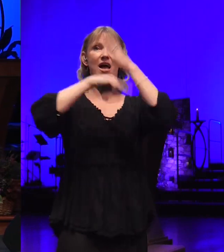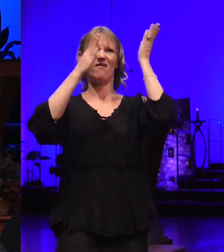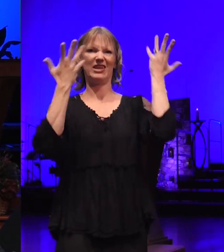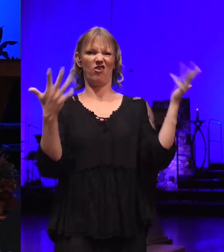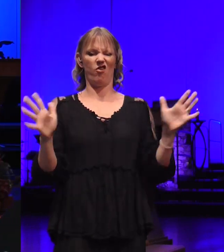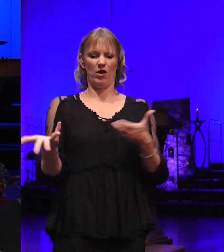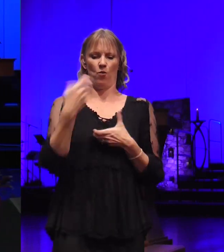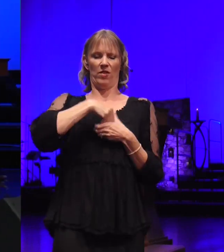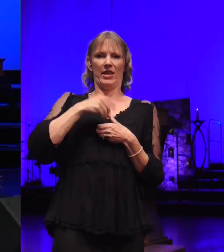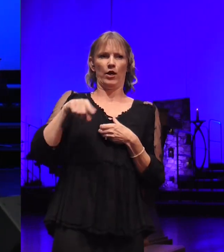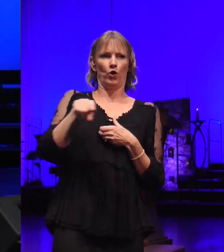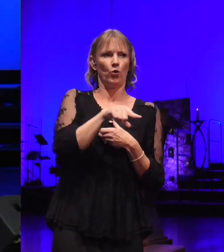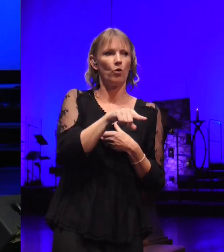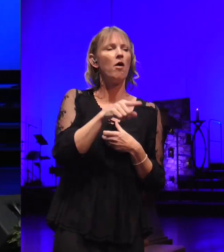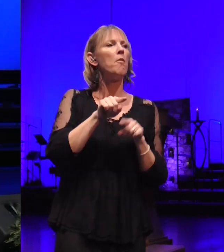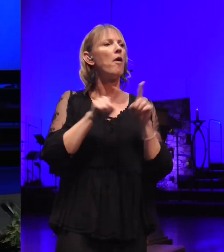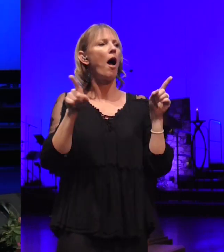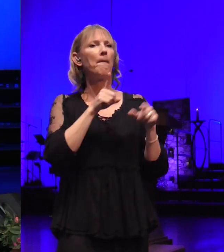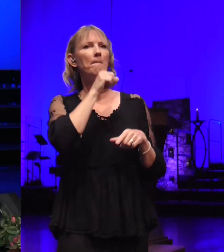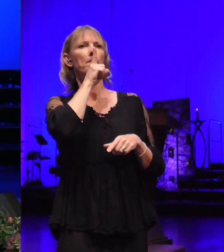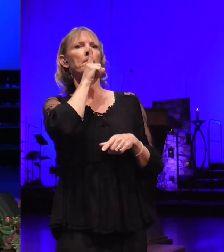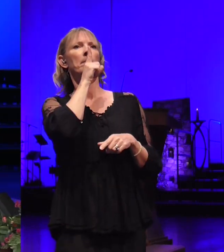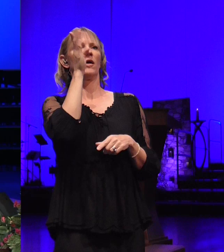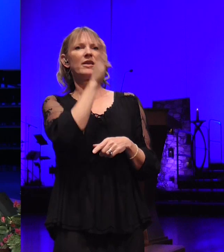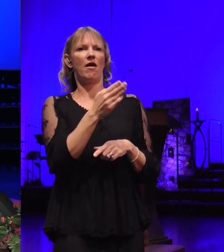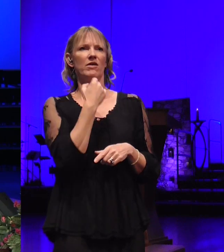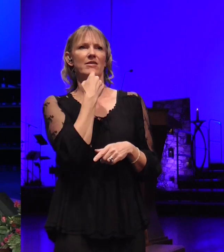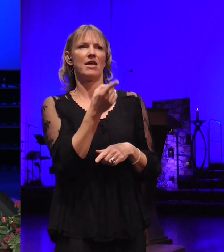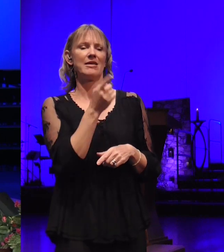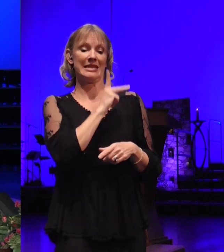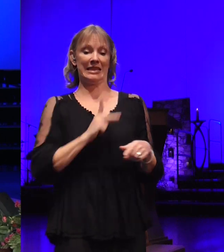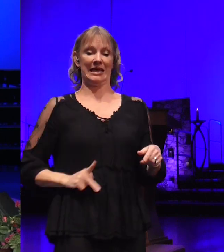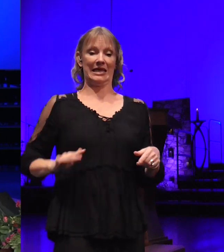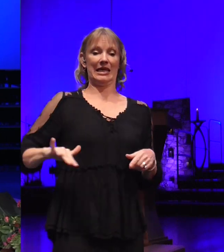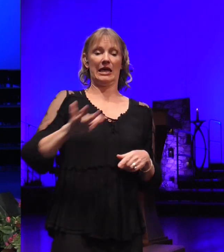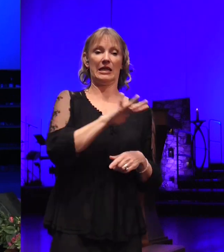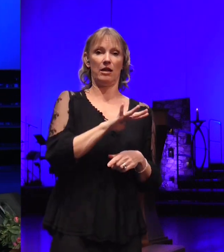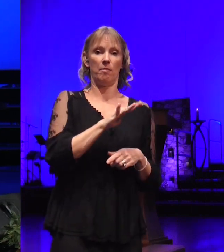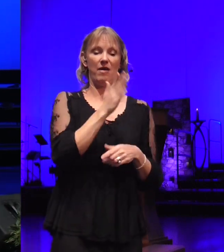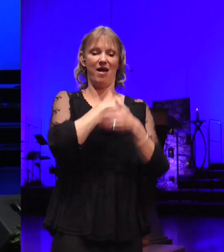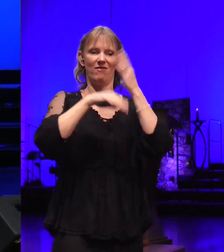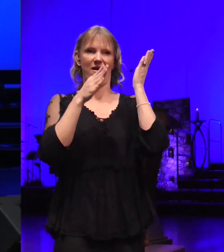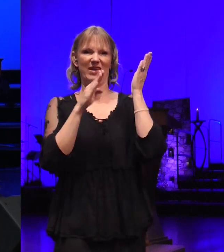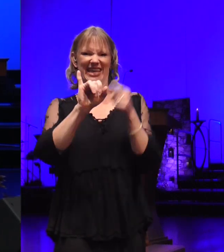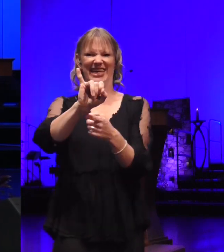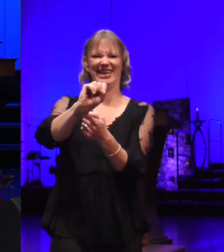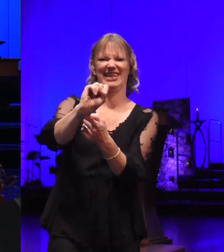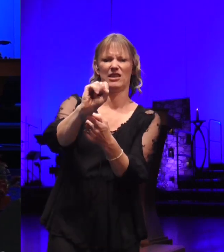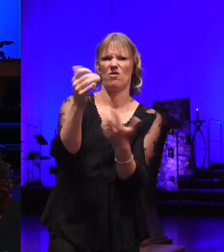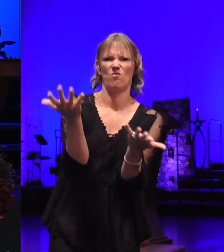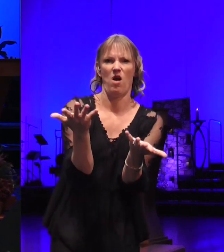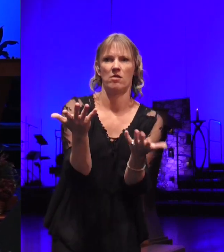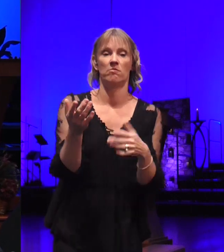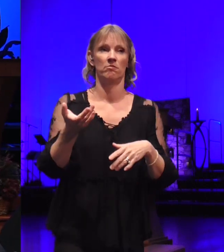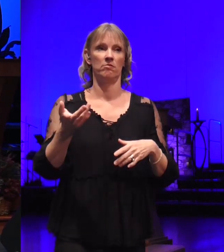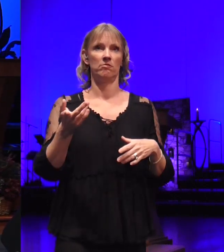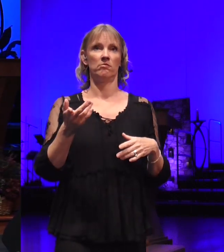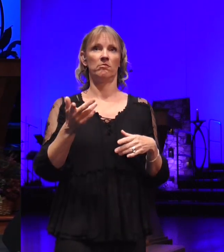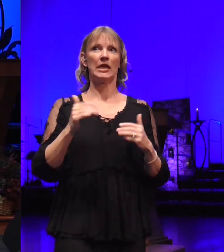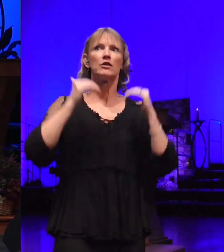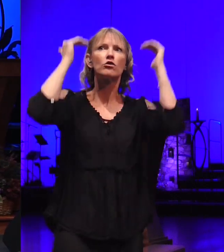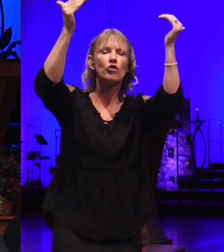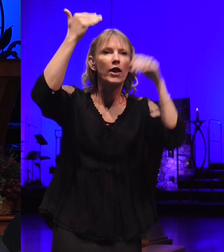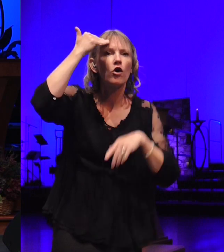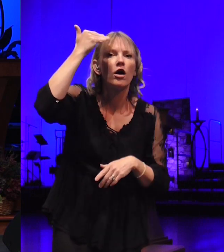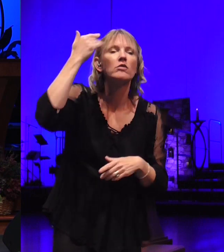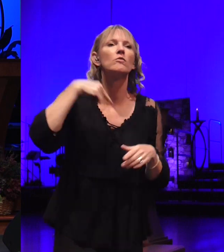you, but he never tells us what the kingdom of heaven is. The kingdom of heaven is a greater consciousness that